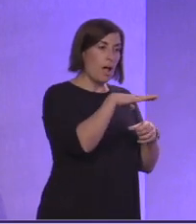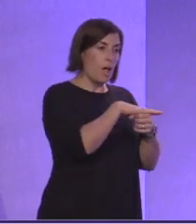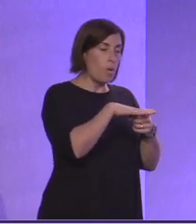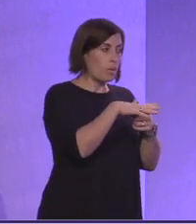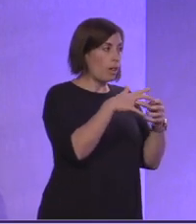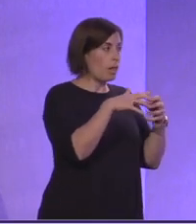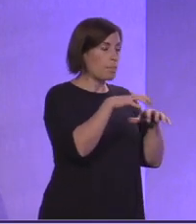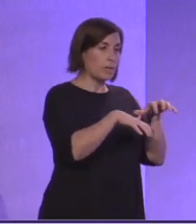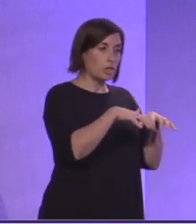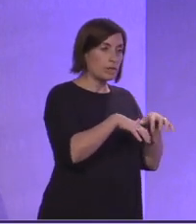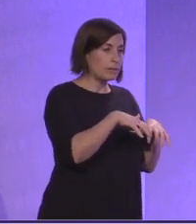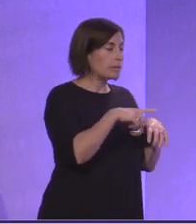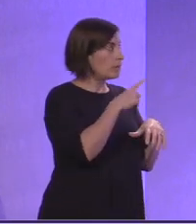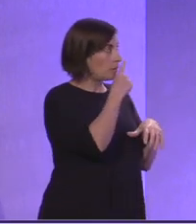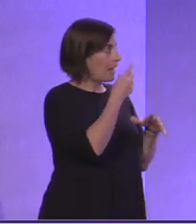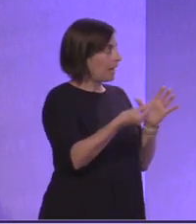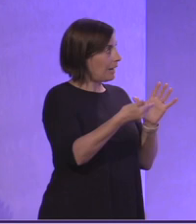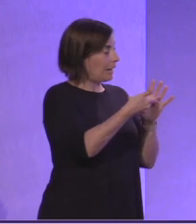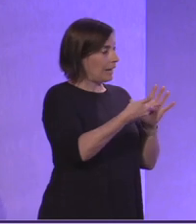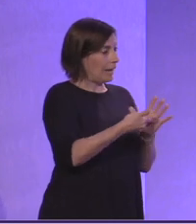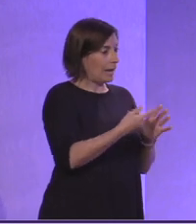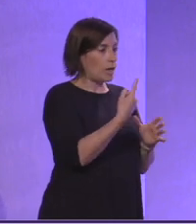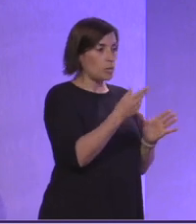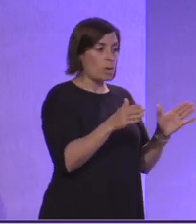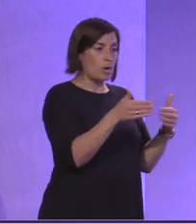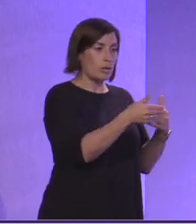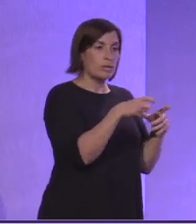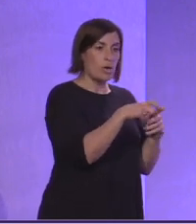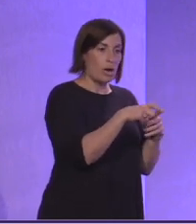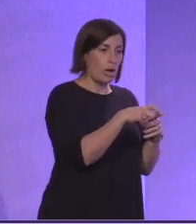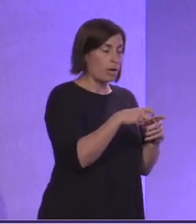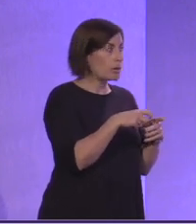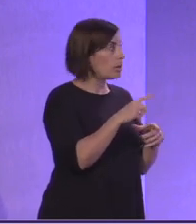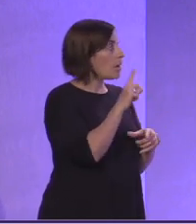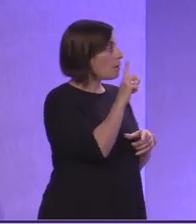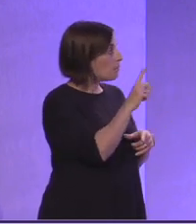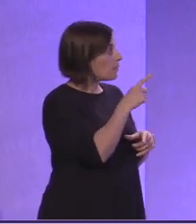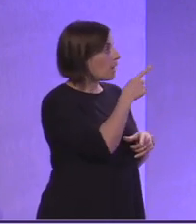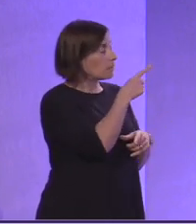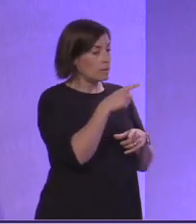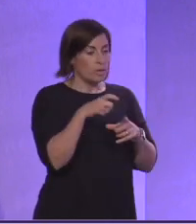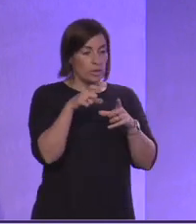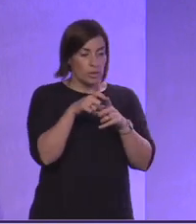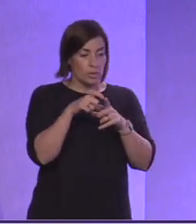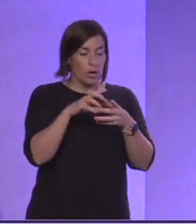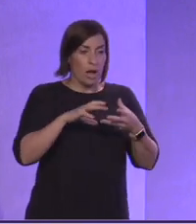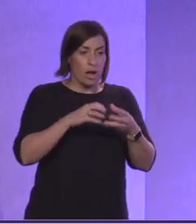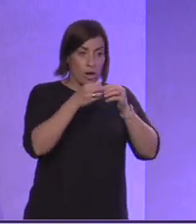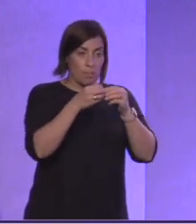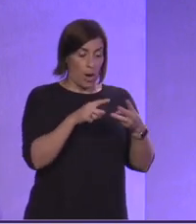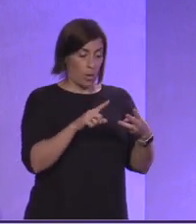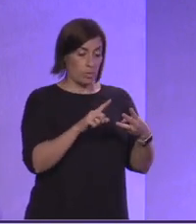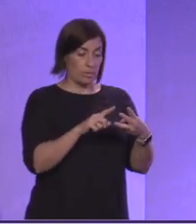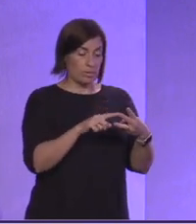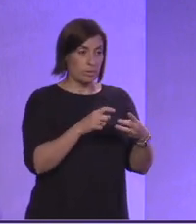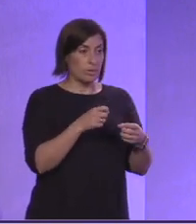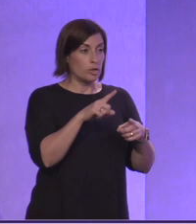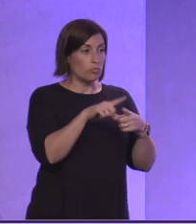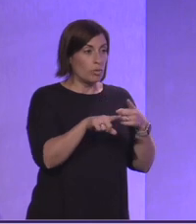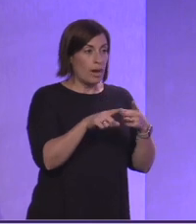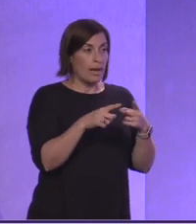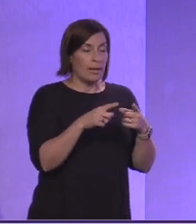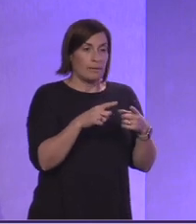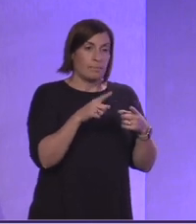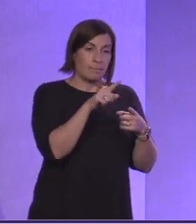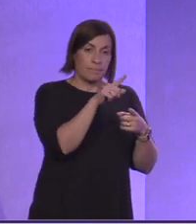Make. Add whatever you require. With the Docker Compose, what we're actually going to do is try and make it as painful as possible for anyone to not use